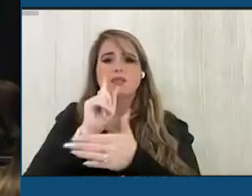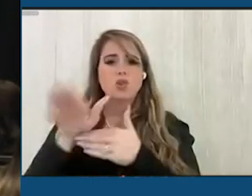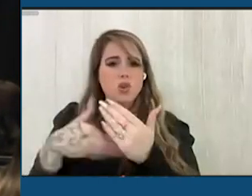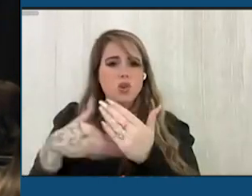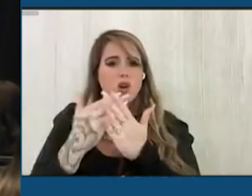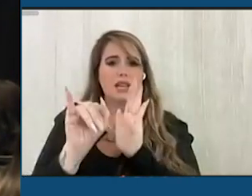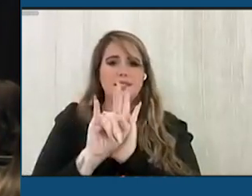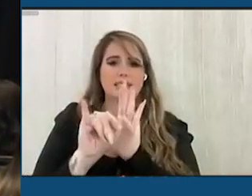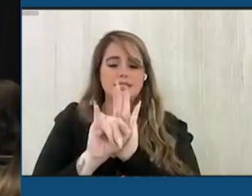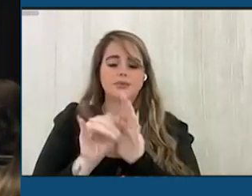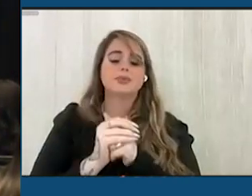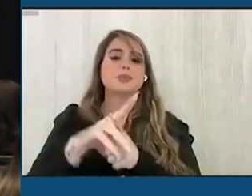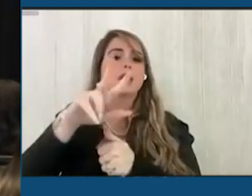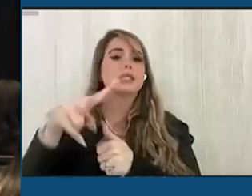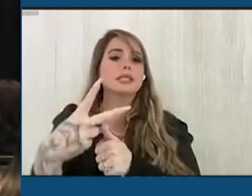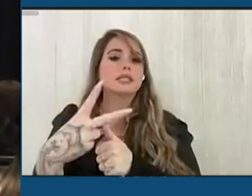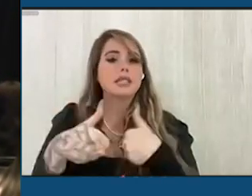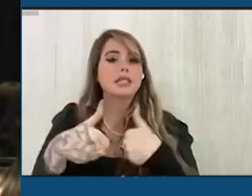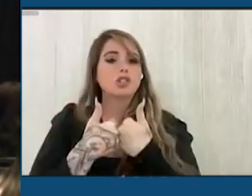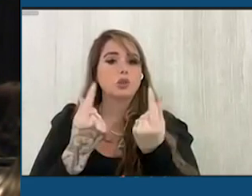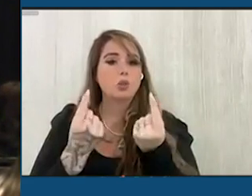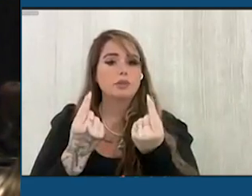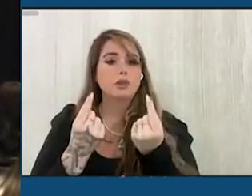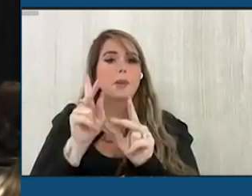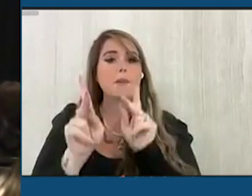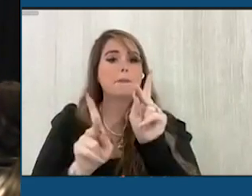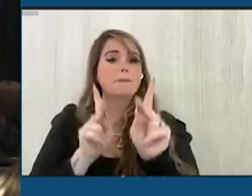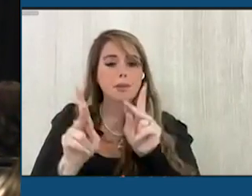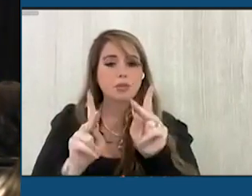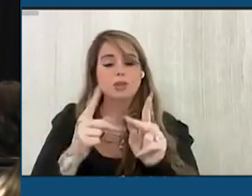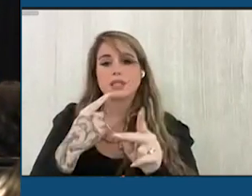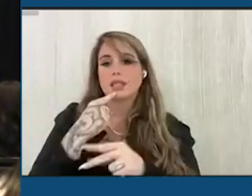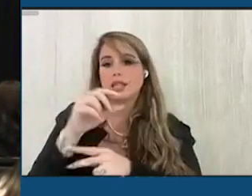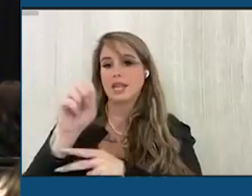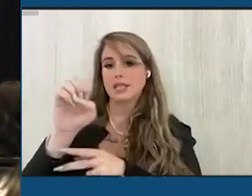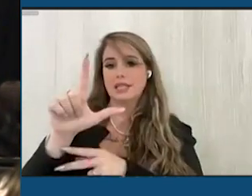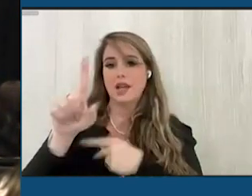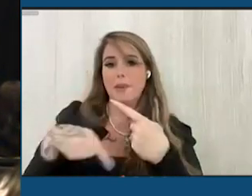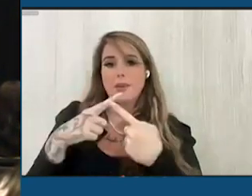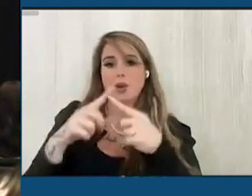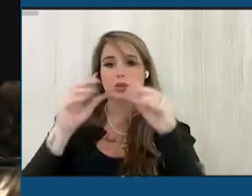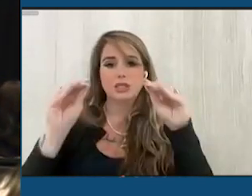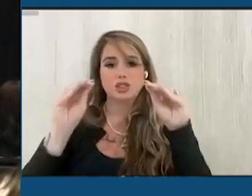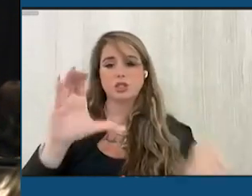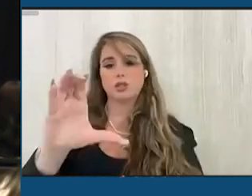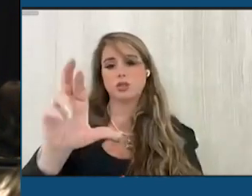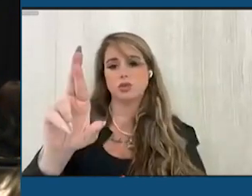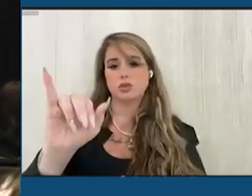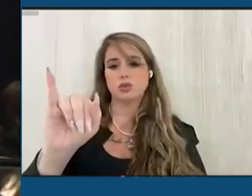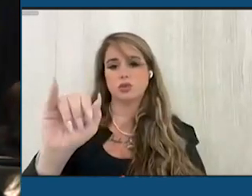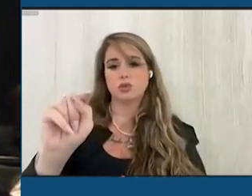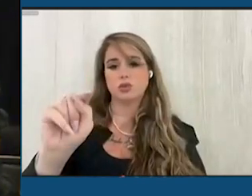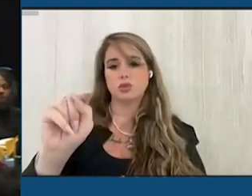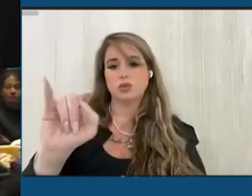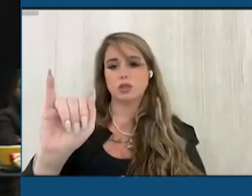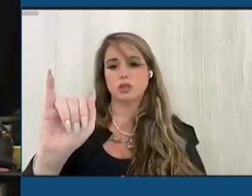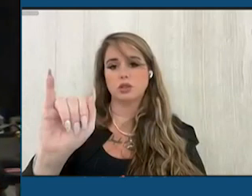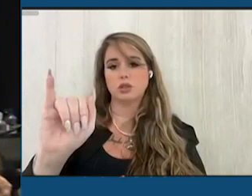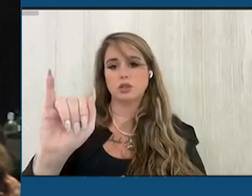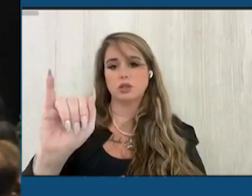challenge is that people have made the claim that SEL is about teaching critical race theory. SEL is not about critical race